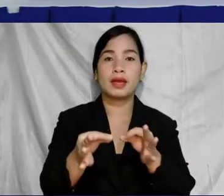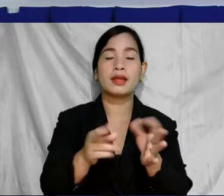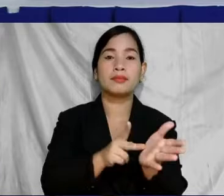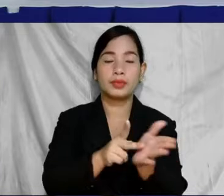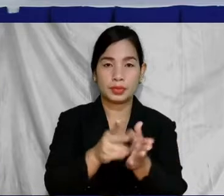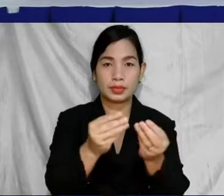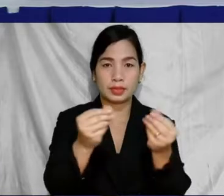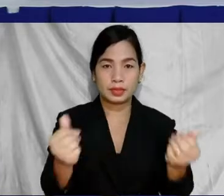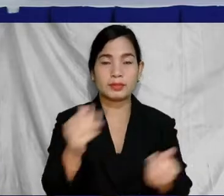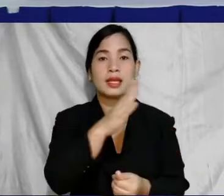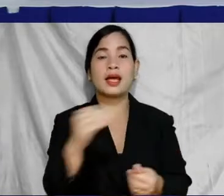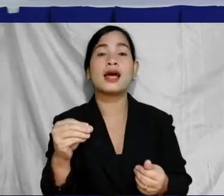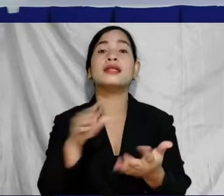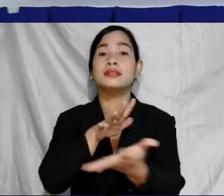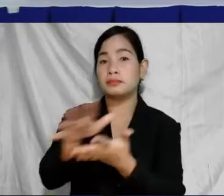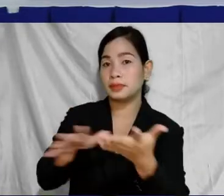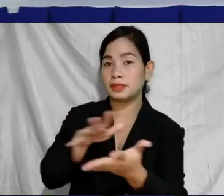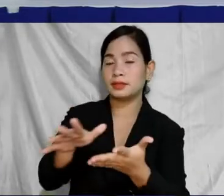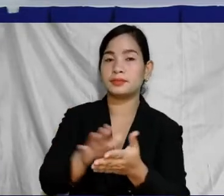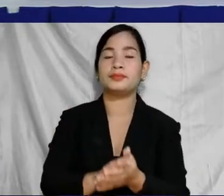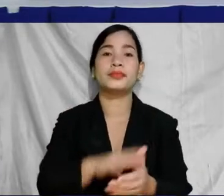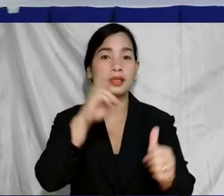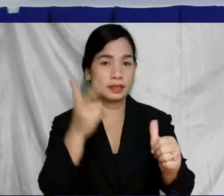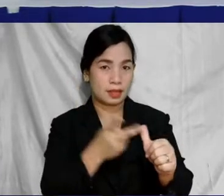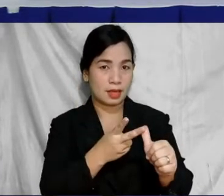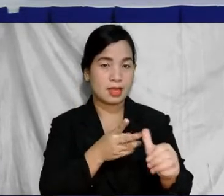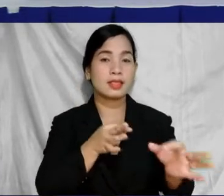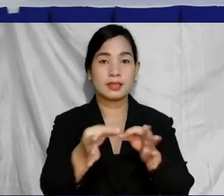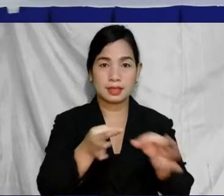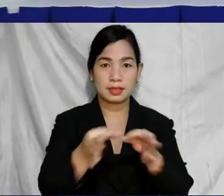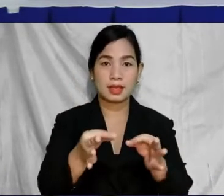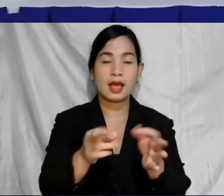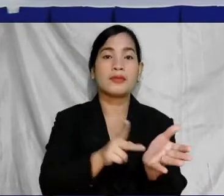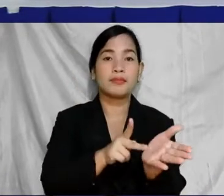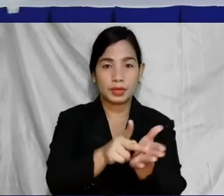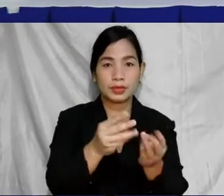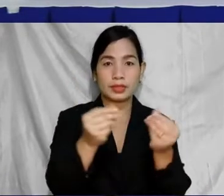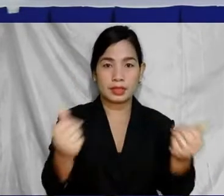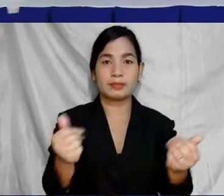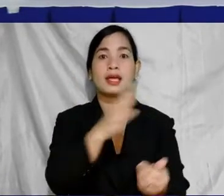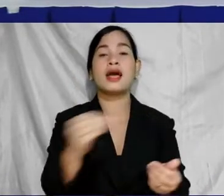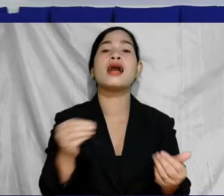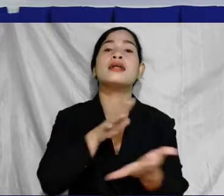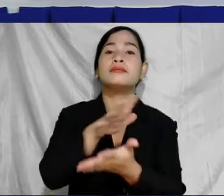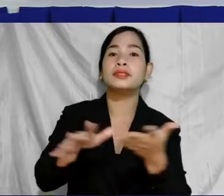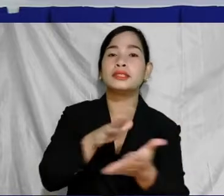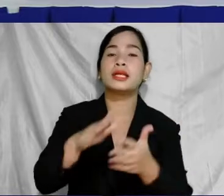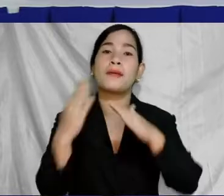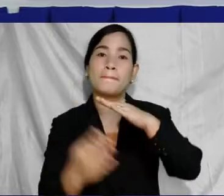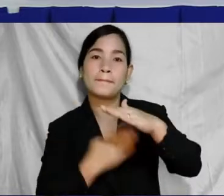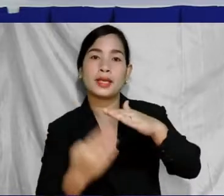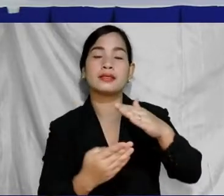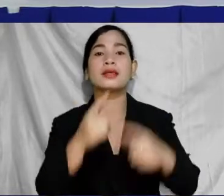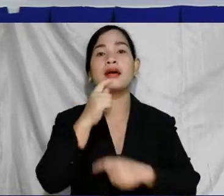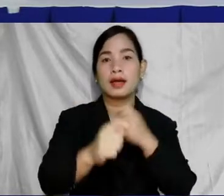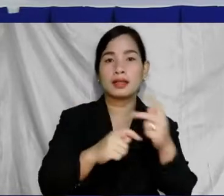first, define pure substance and mixture. Second, describe pure substance and mixture